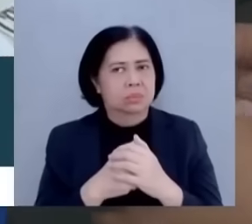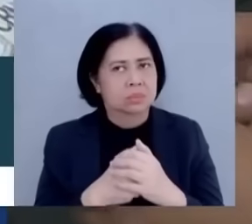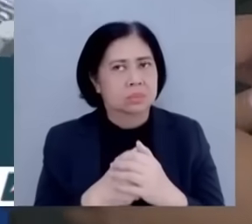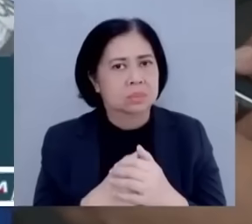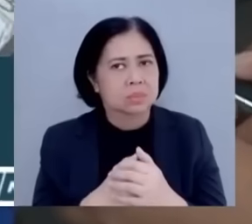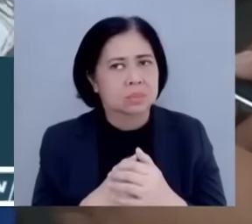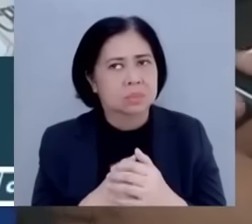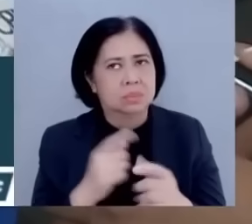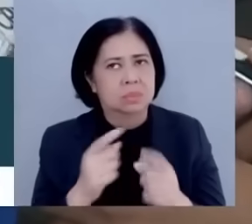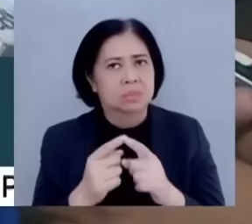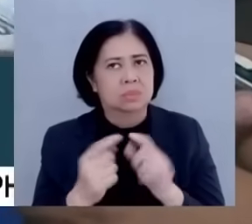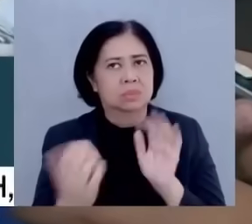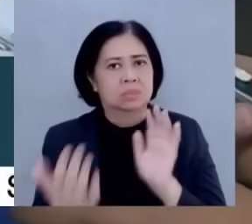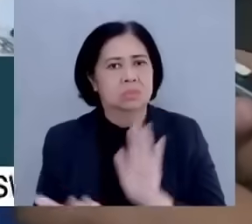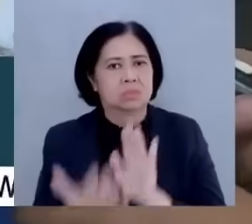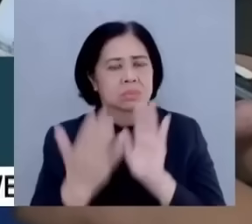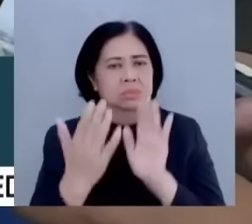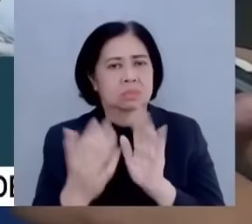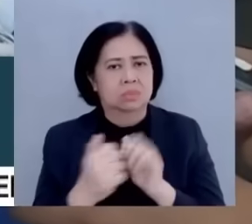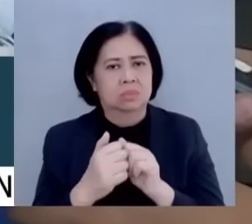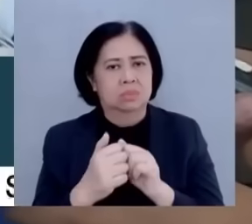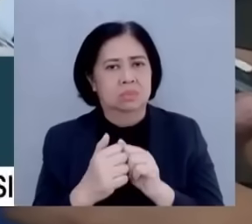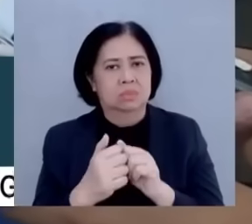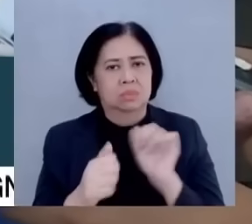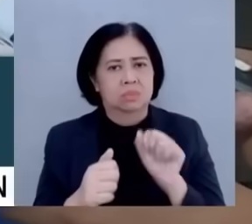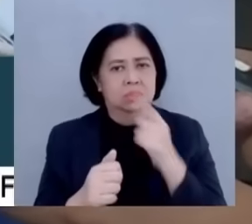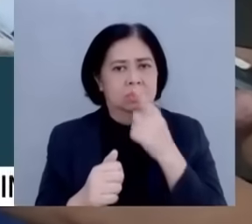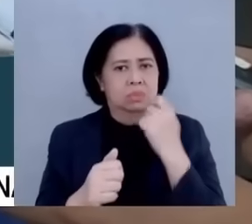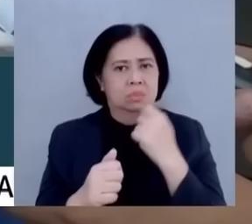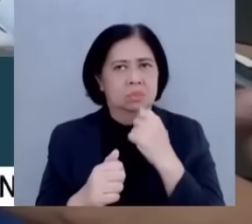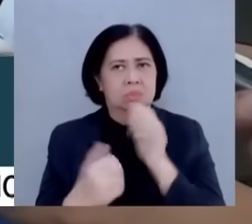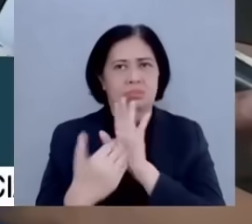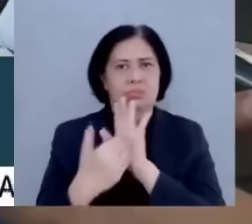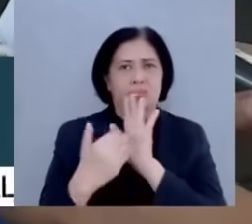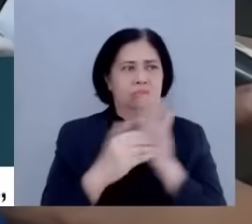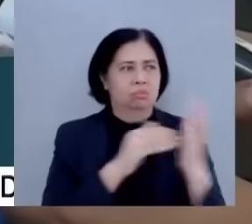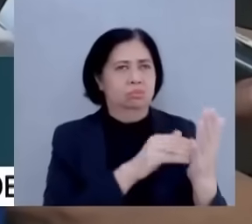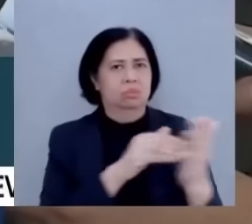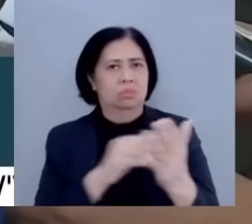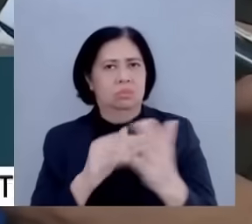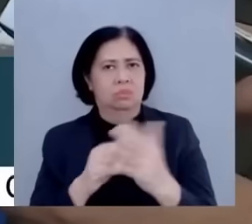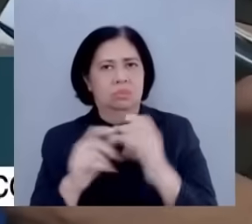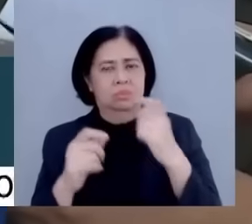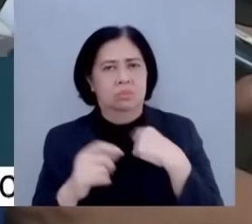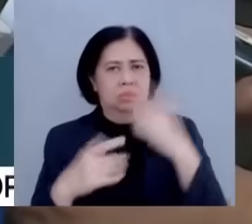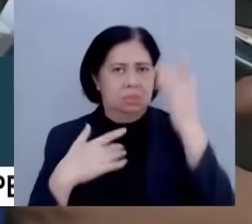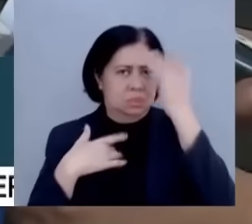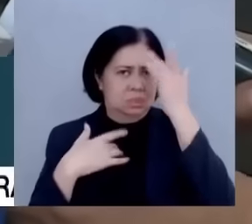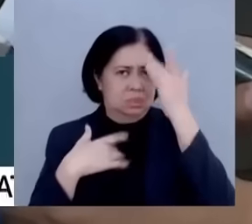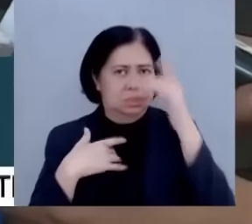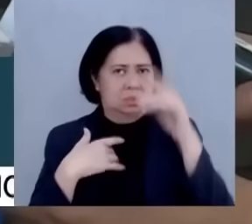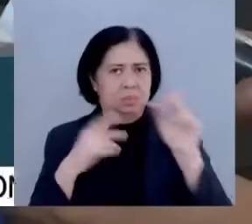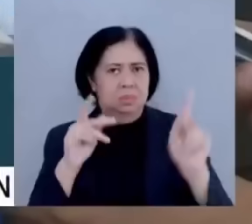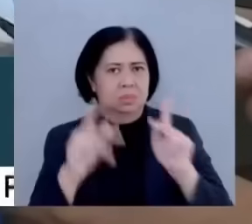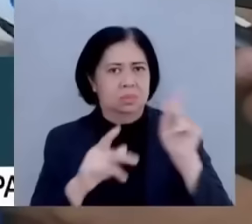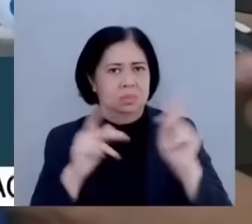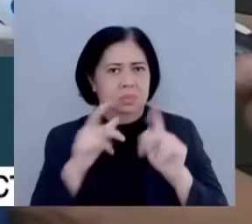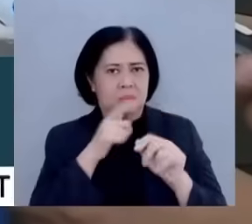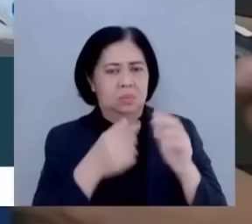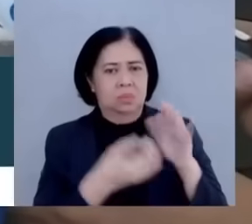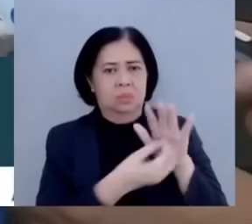pagdinig. Oo, kasi tineterrorize nila. Of course, magkakasakit talaga ang tao na hinaharas